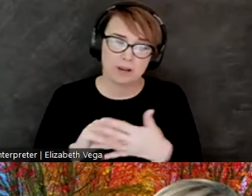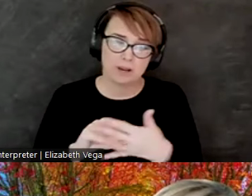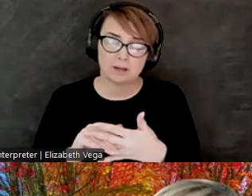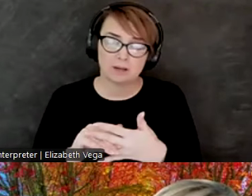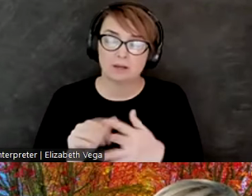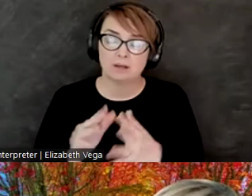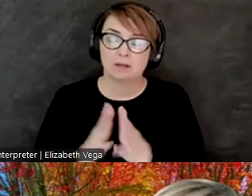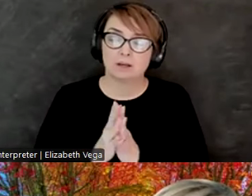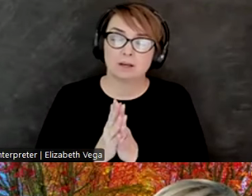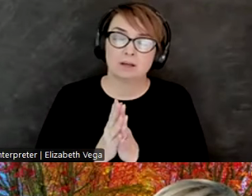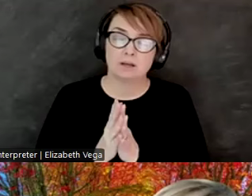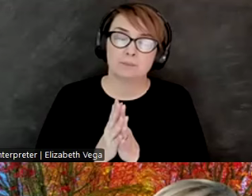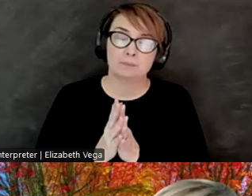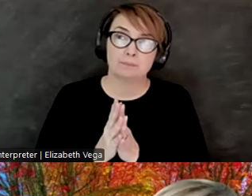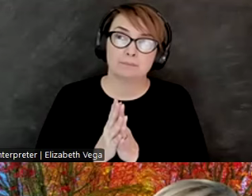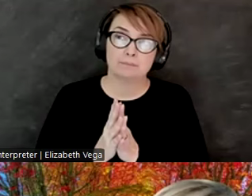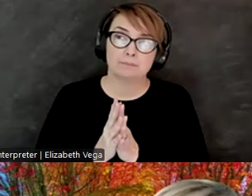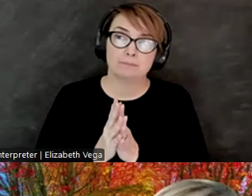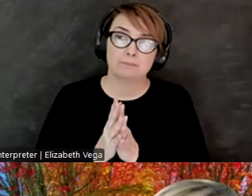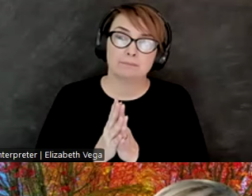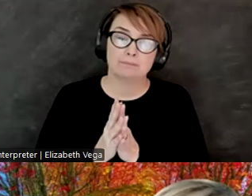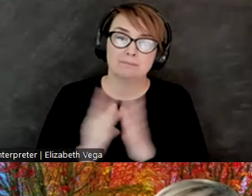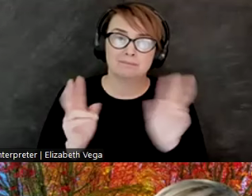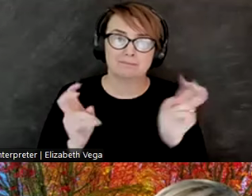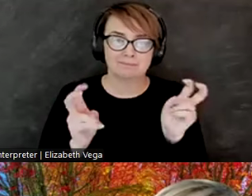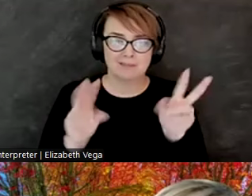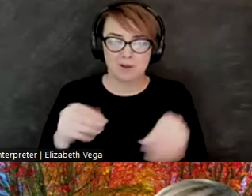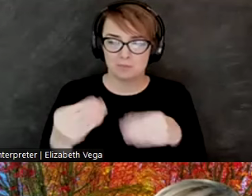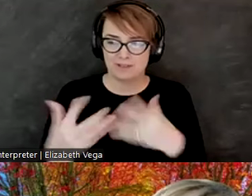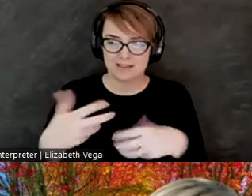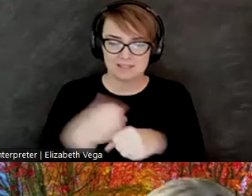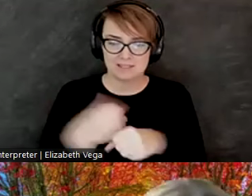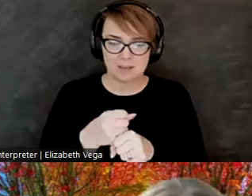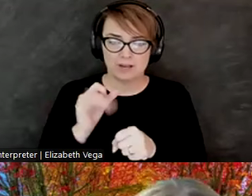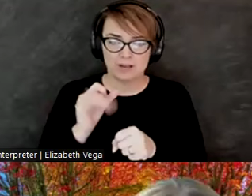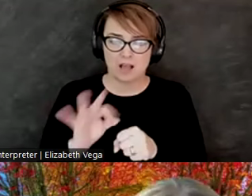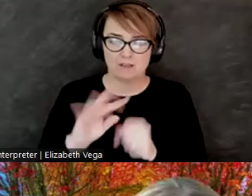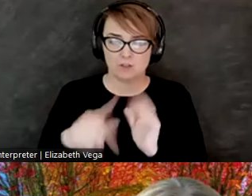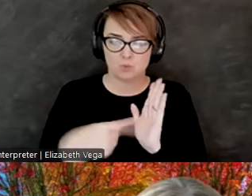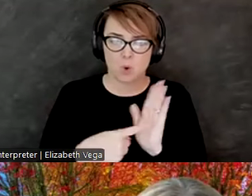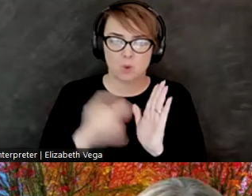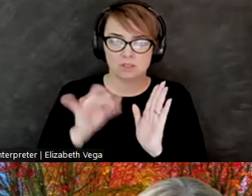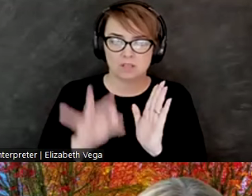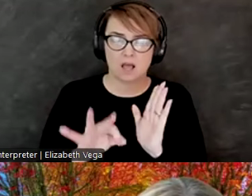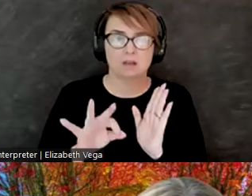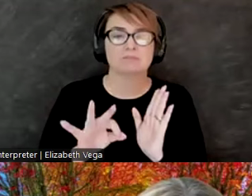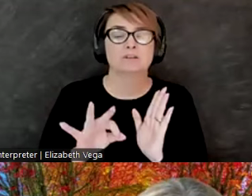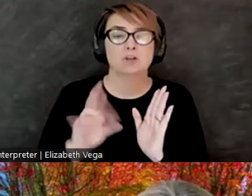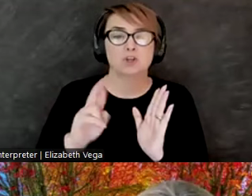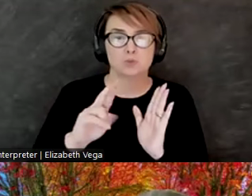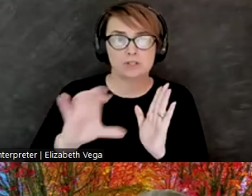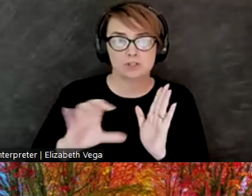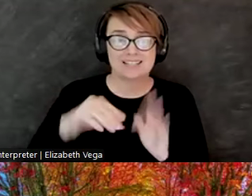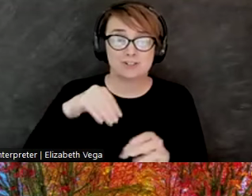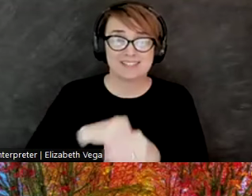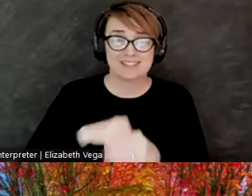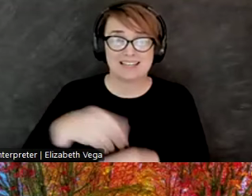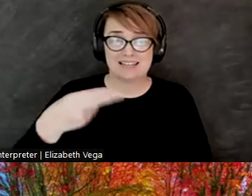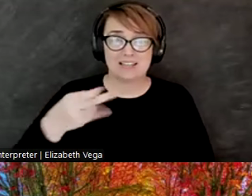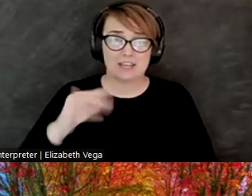what does it mean to provide a summary of the roles of the regional centers in the hearing